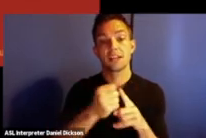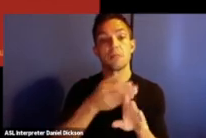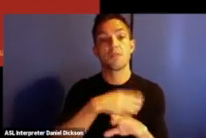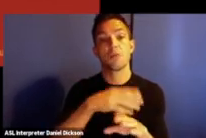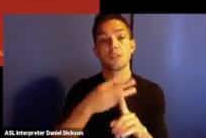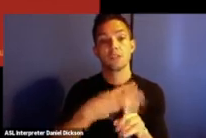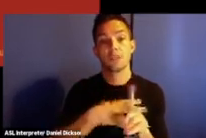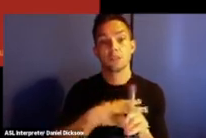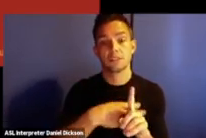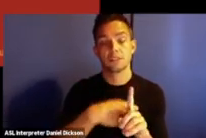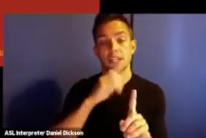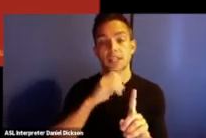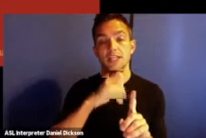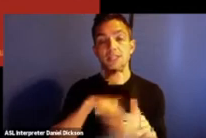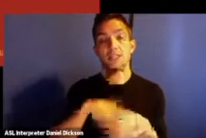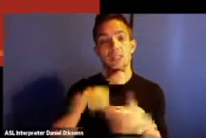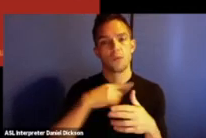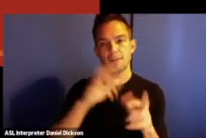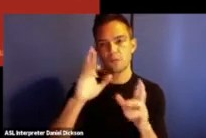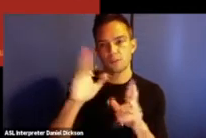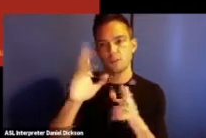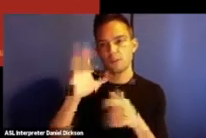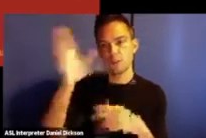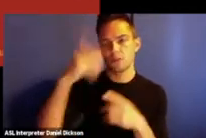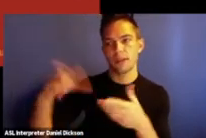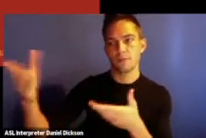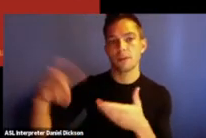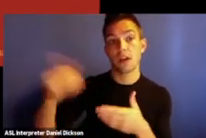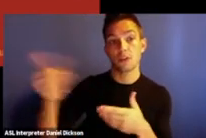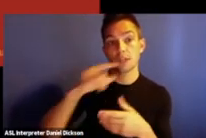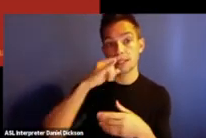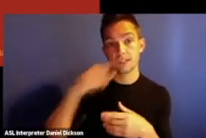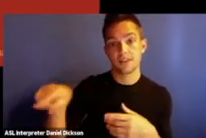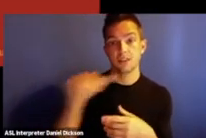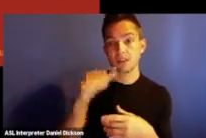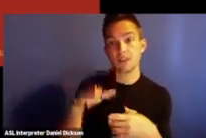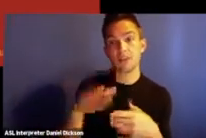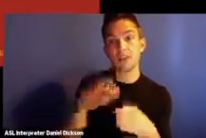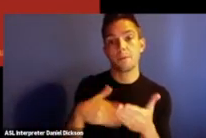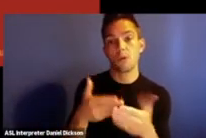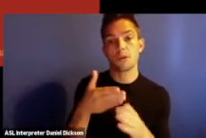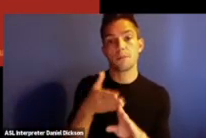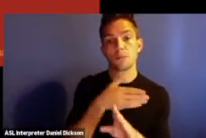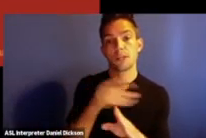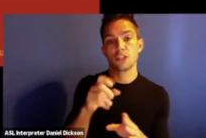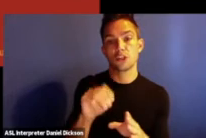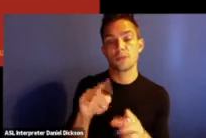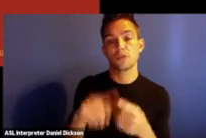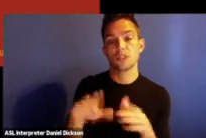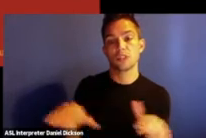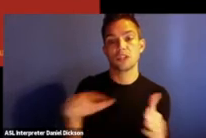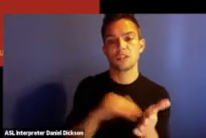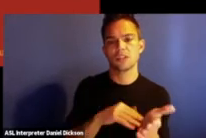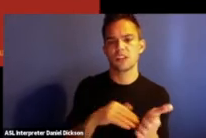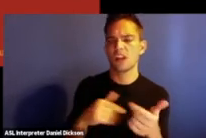age. We need to respect parents when they bring their other children who are not born preterm into the pediatrician and say, "I